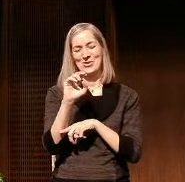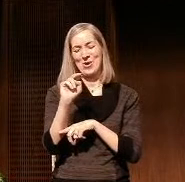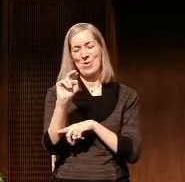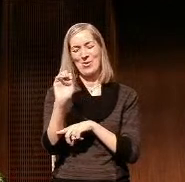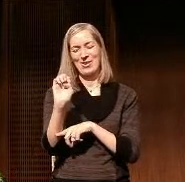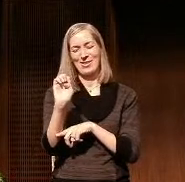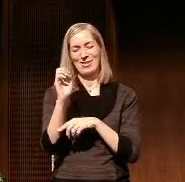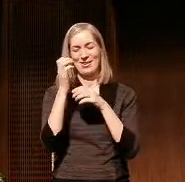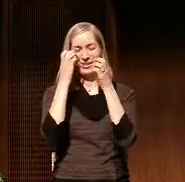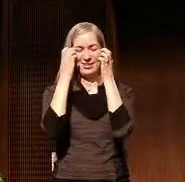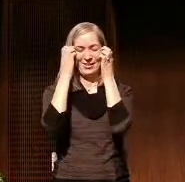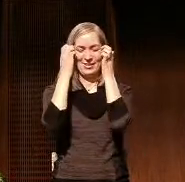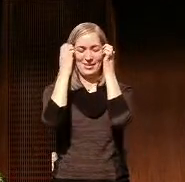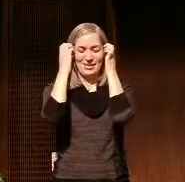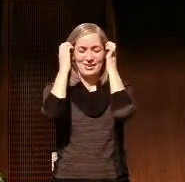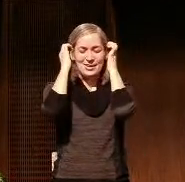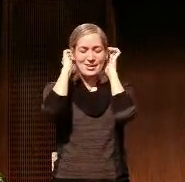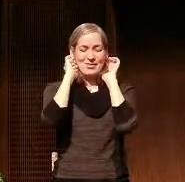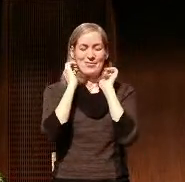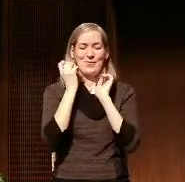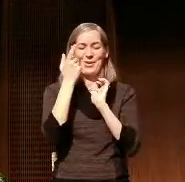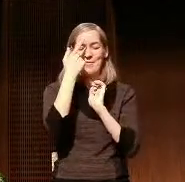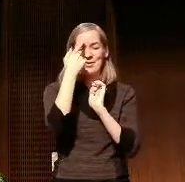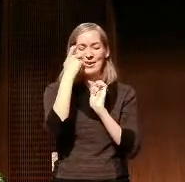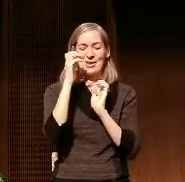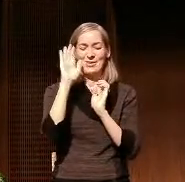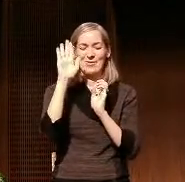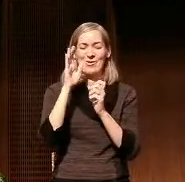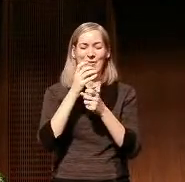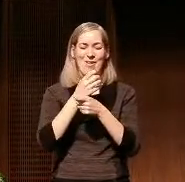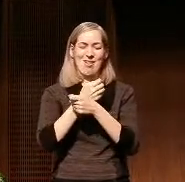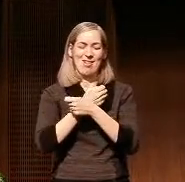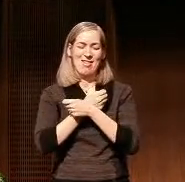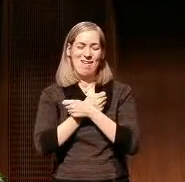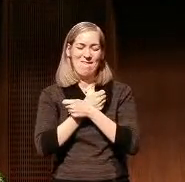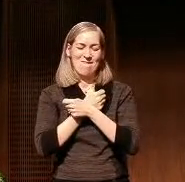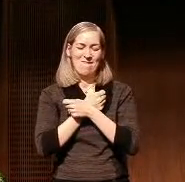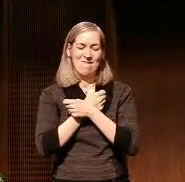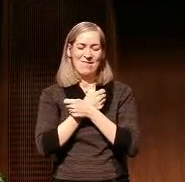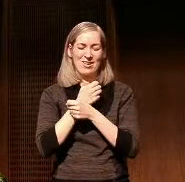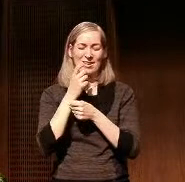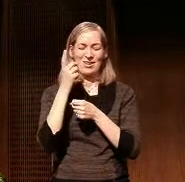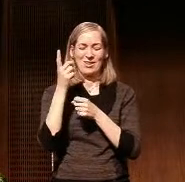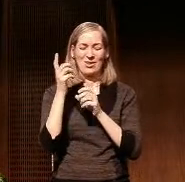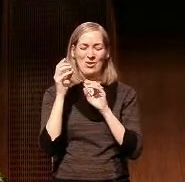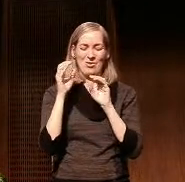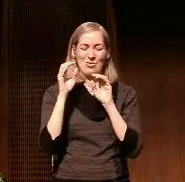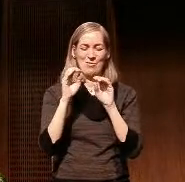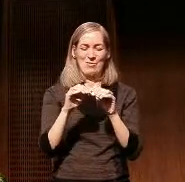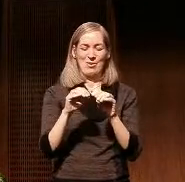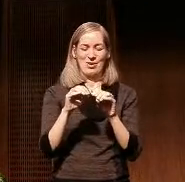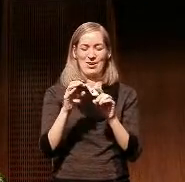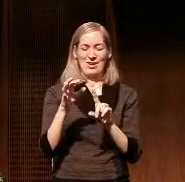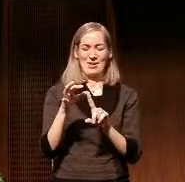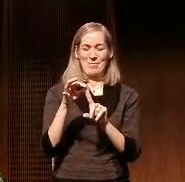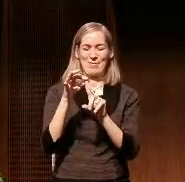that because of your love for us, you place someone in our lives